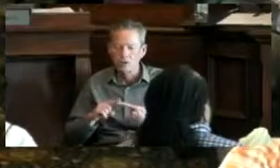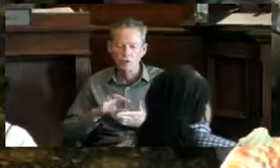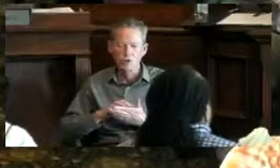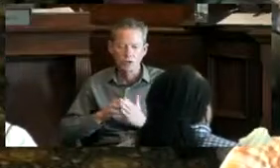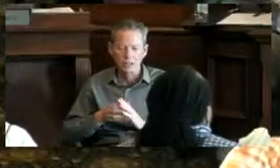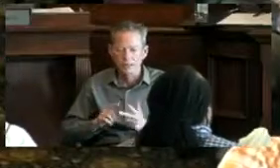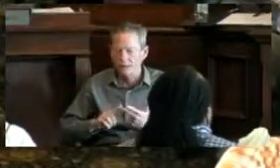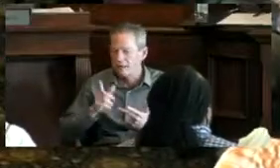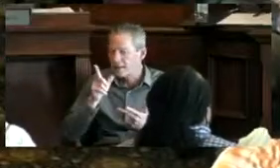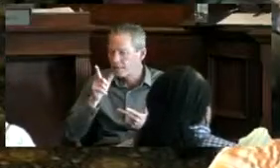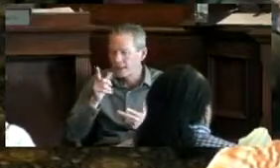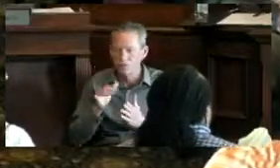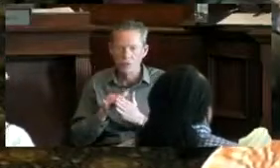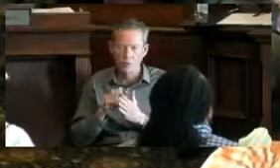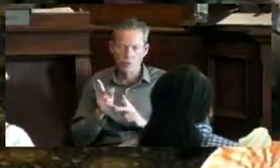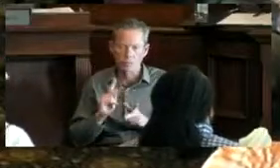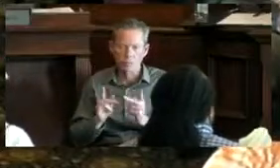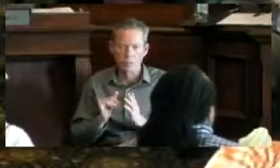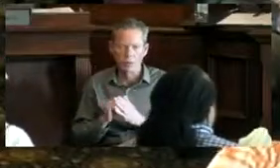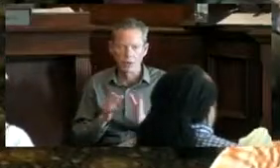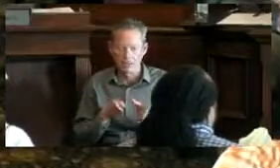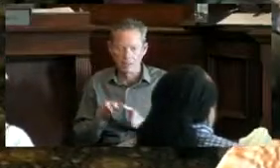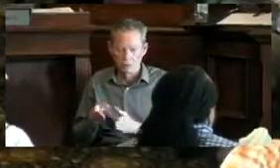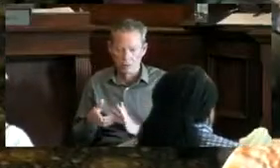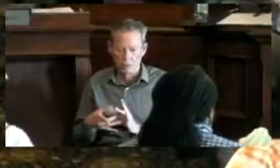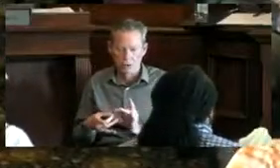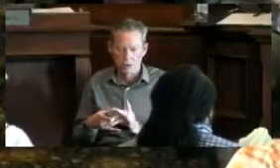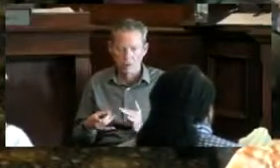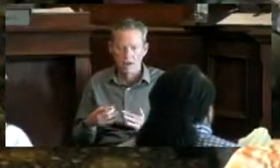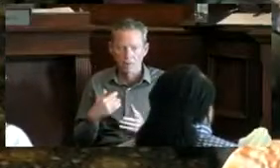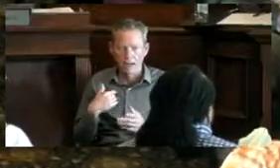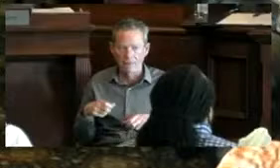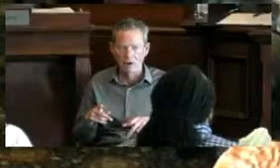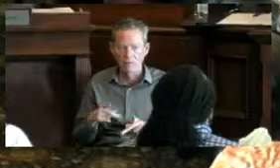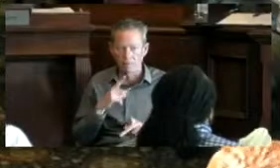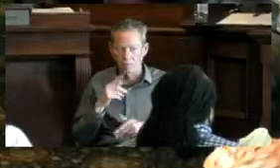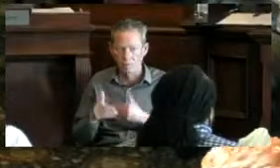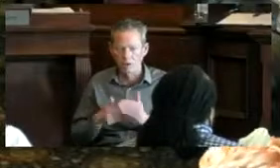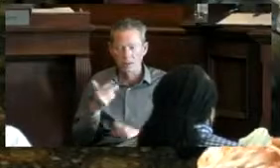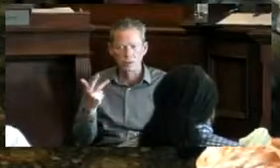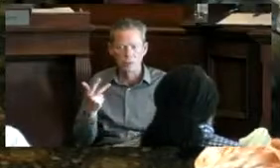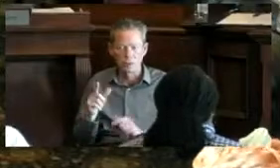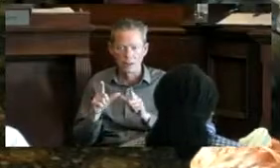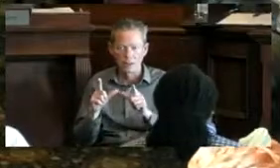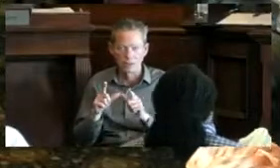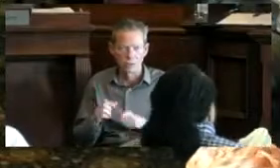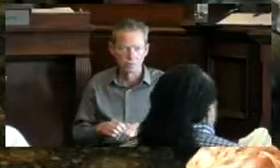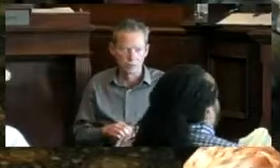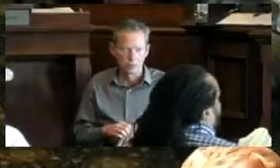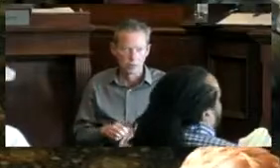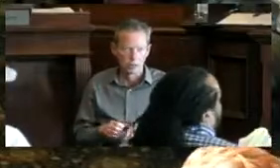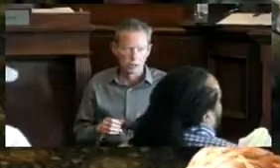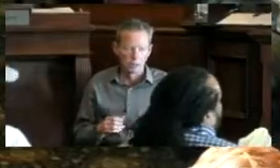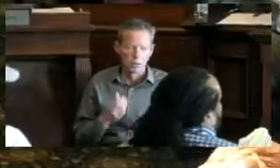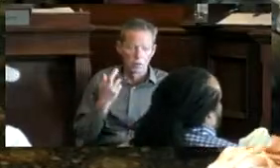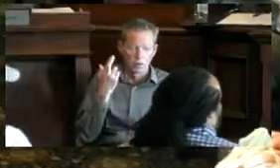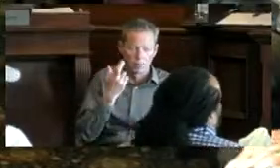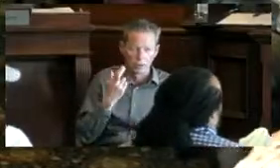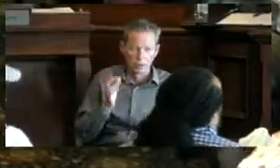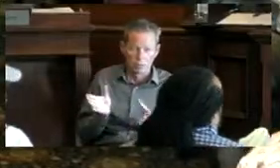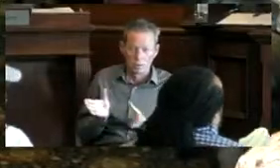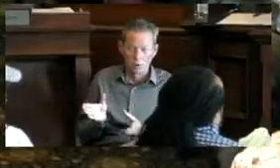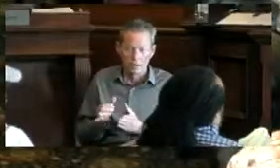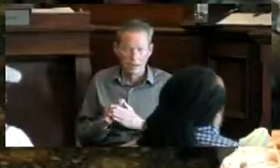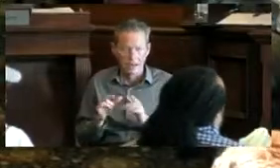your lemonades. Those are the individuals that we're referencing that has an opportunity for processor three license. And one of the reasons we pushed